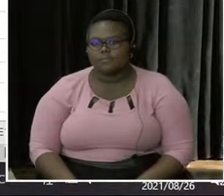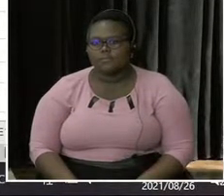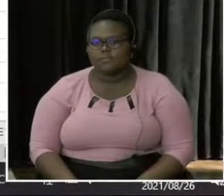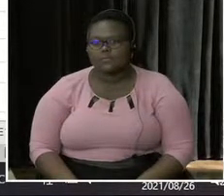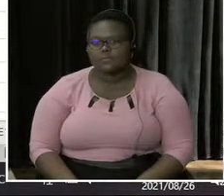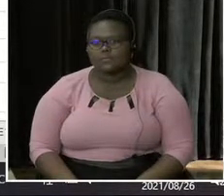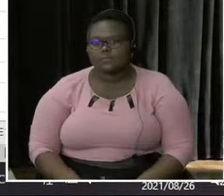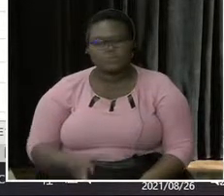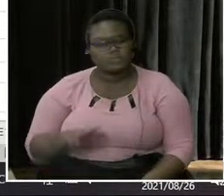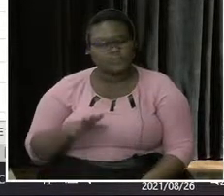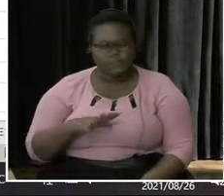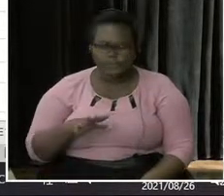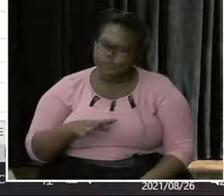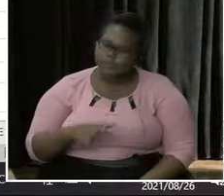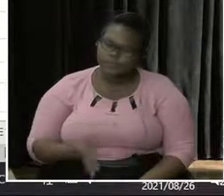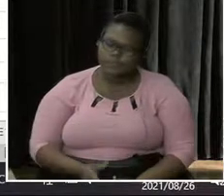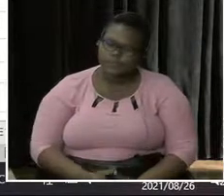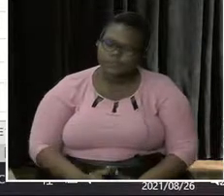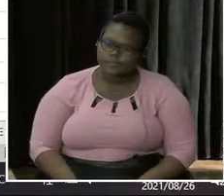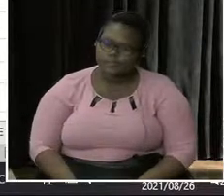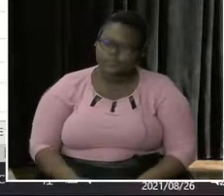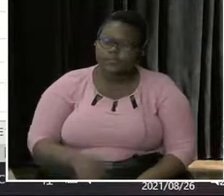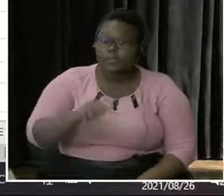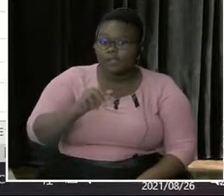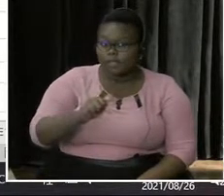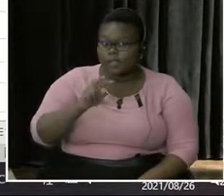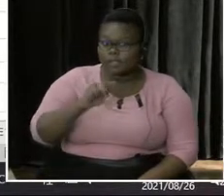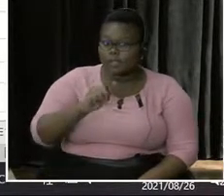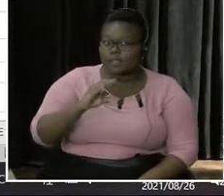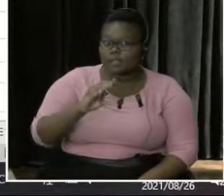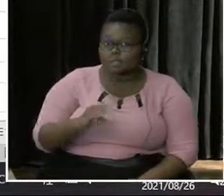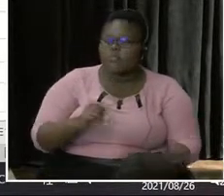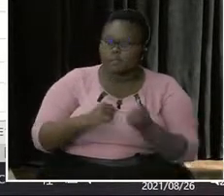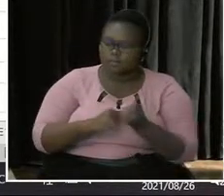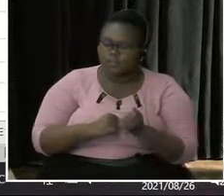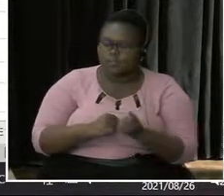All right. The ANC is for.